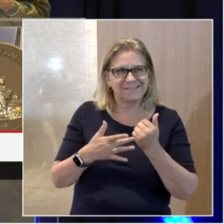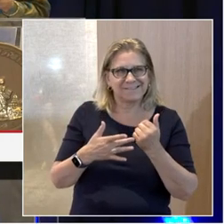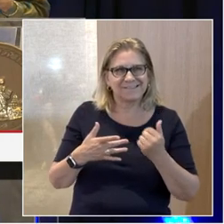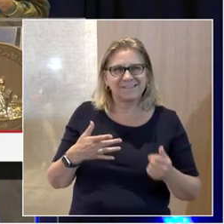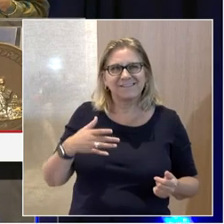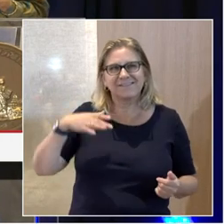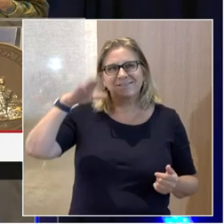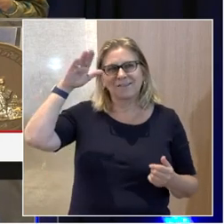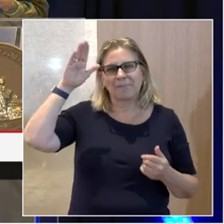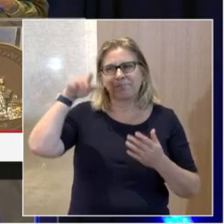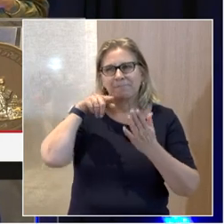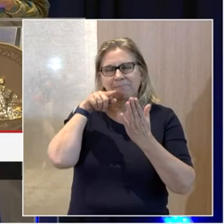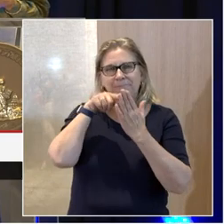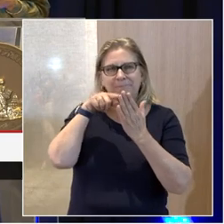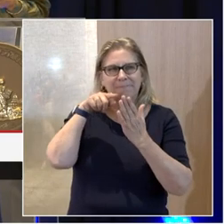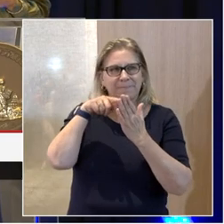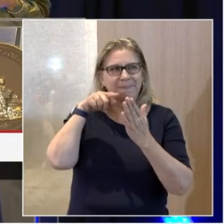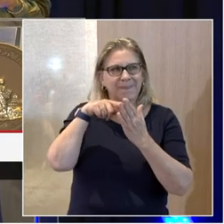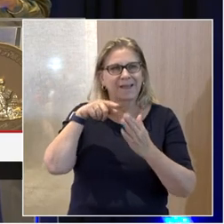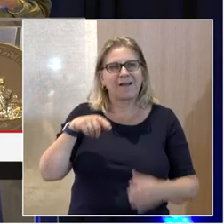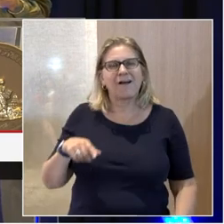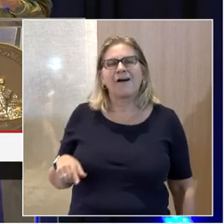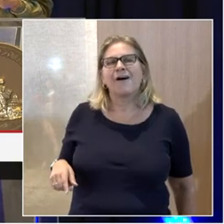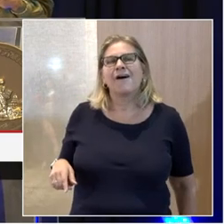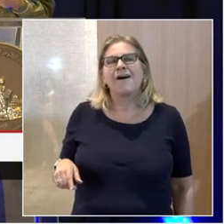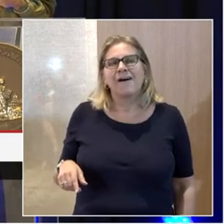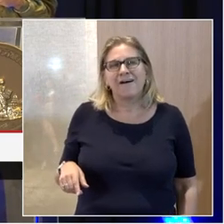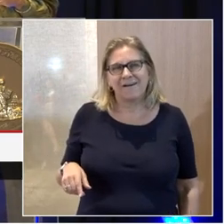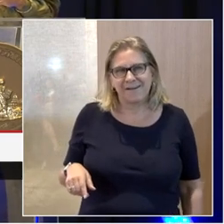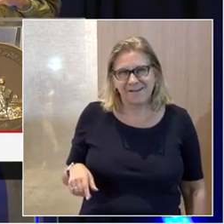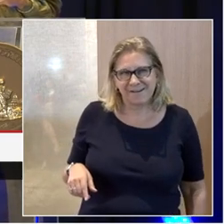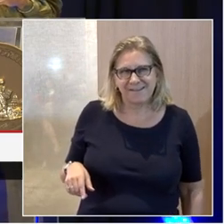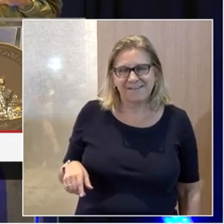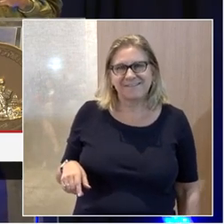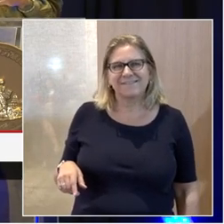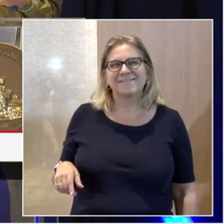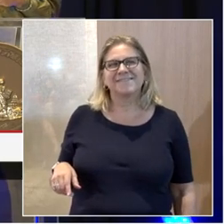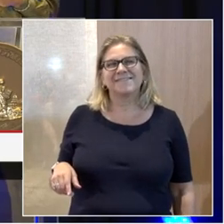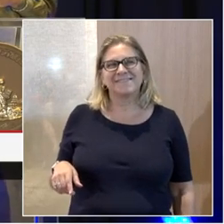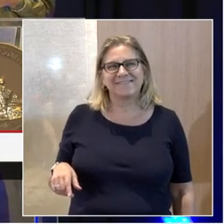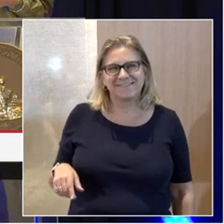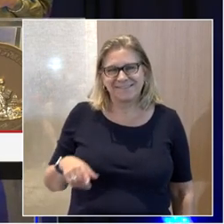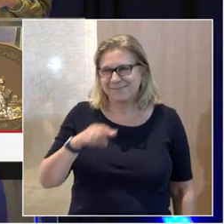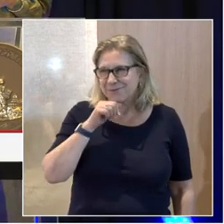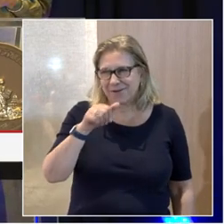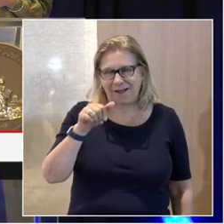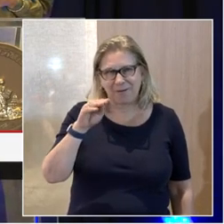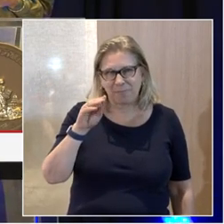the next question? I'm a moron. Let me just say, I'm sure you're not a moron. That's a good question.